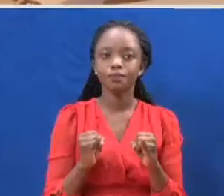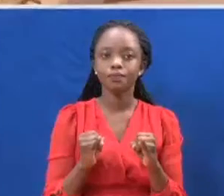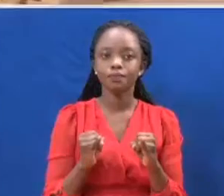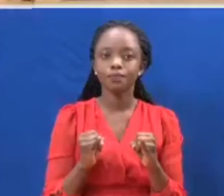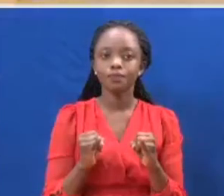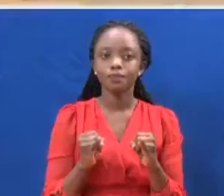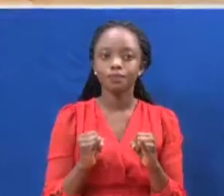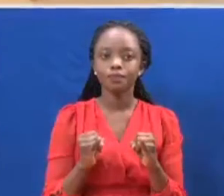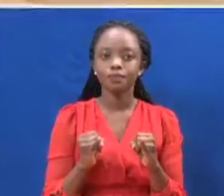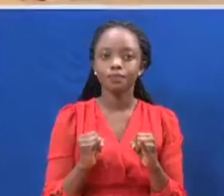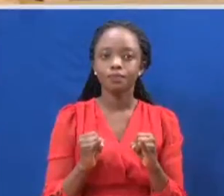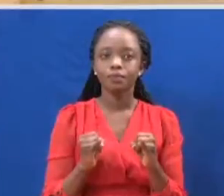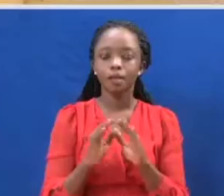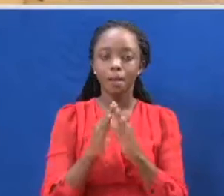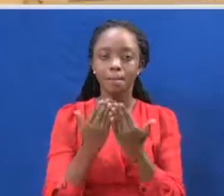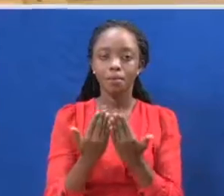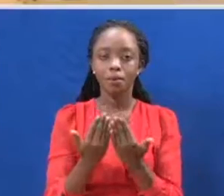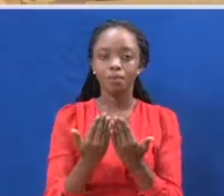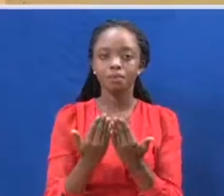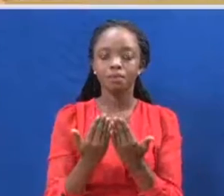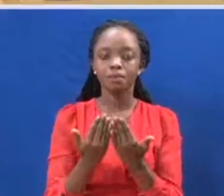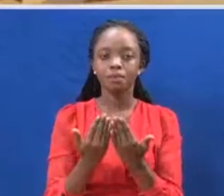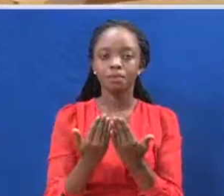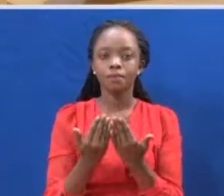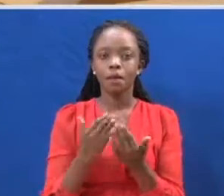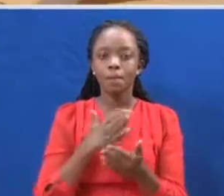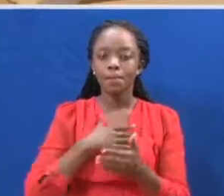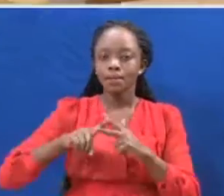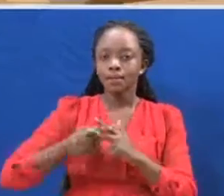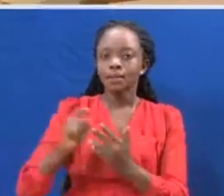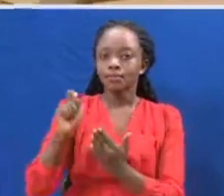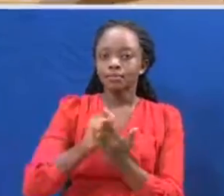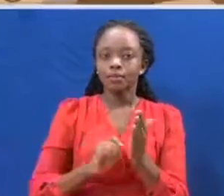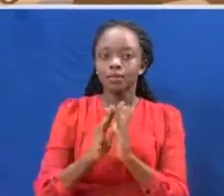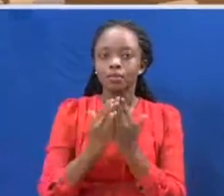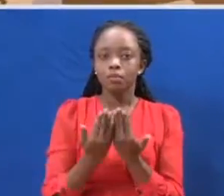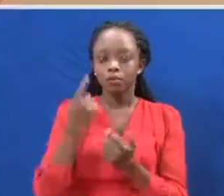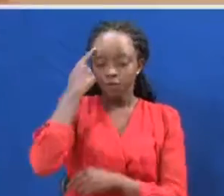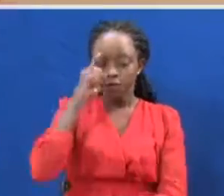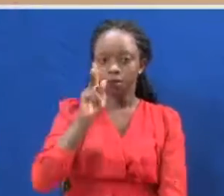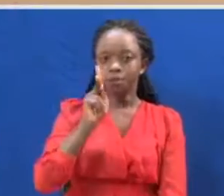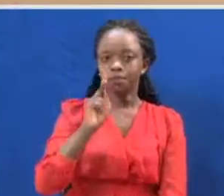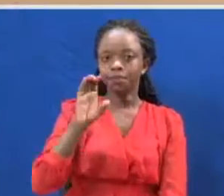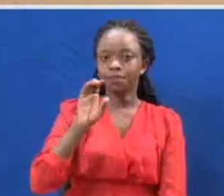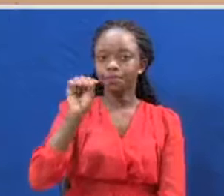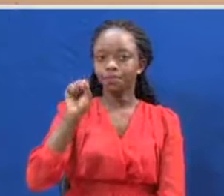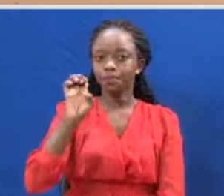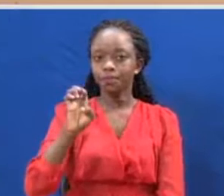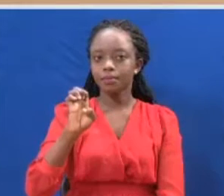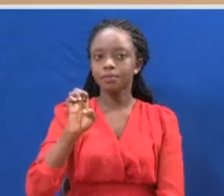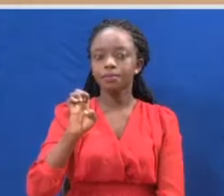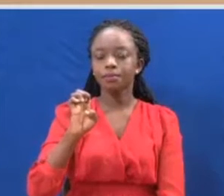Great parent. As I said, 8 books. And I started writing a book for KCSE. That was my own